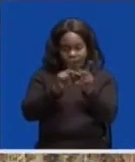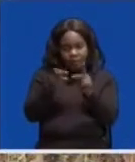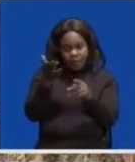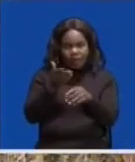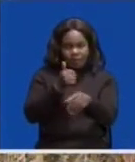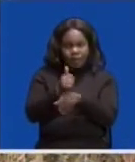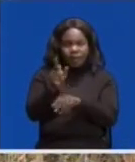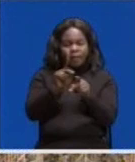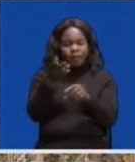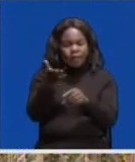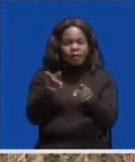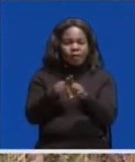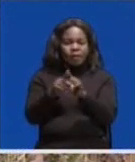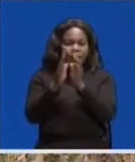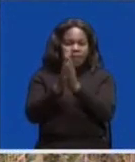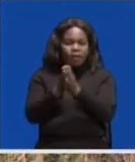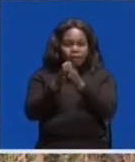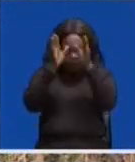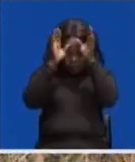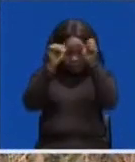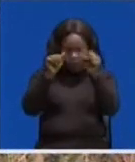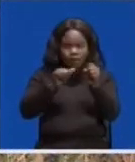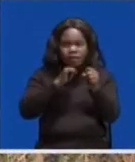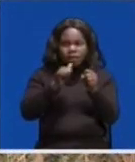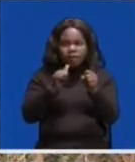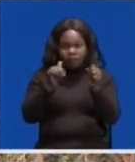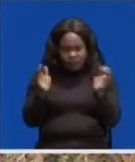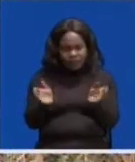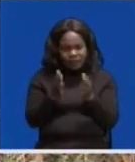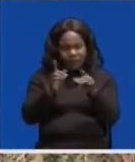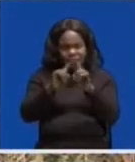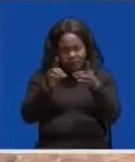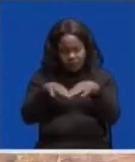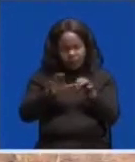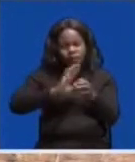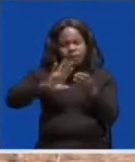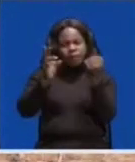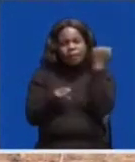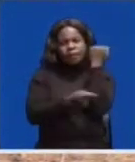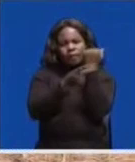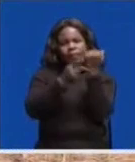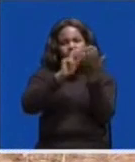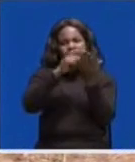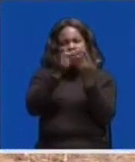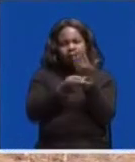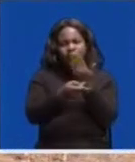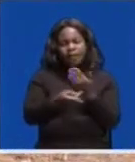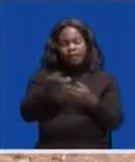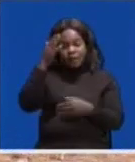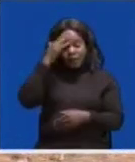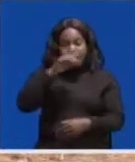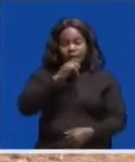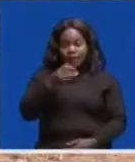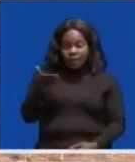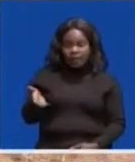appealing to President Edgar Lungu not to be discouraged but continue with his development agenda. Dixon Jiwela is headman Dubega, and